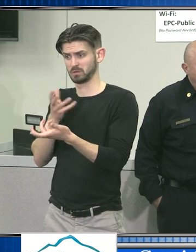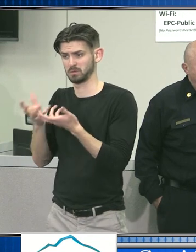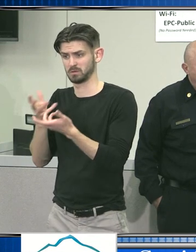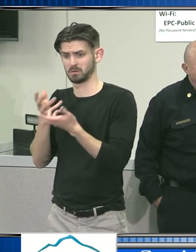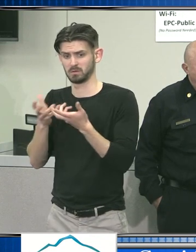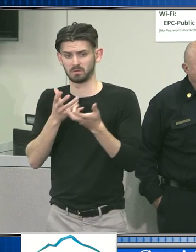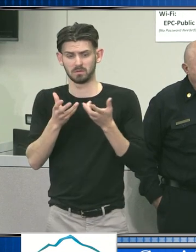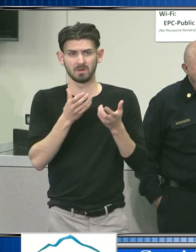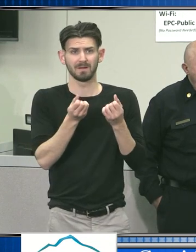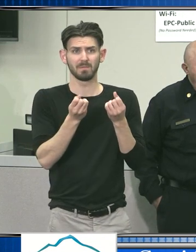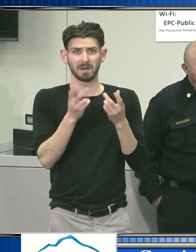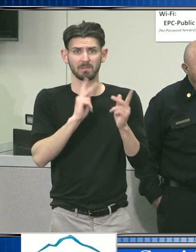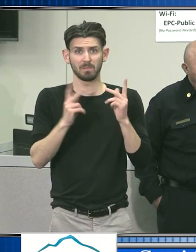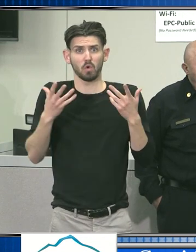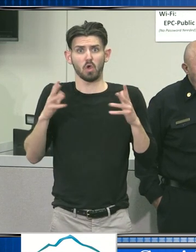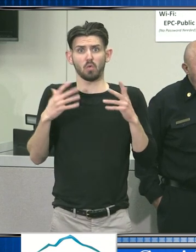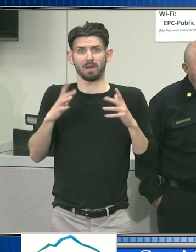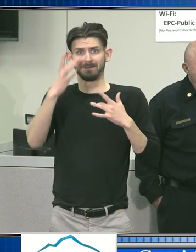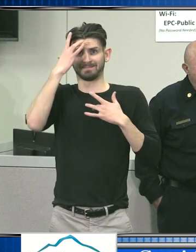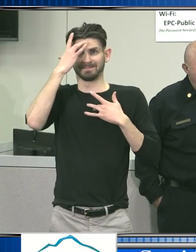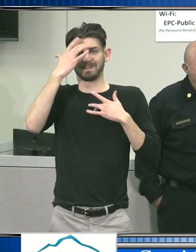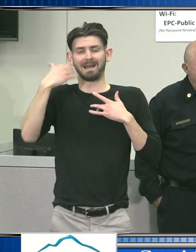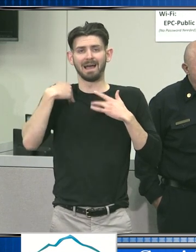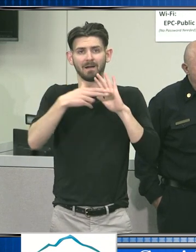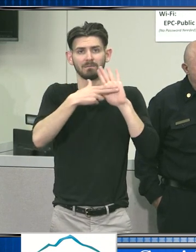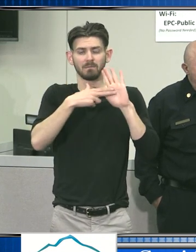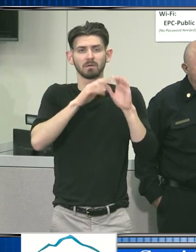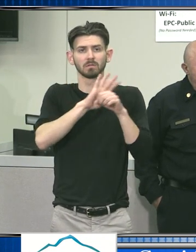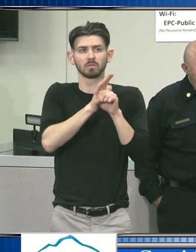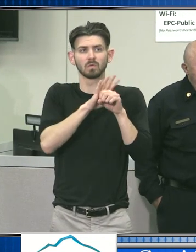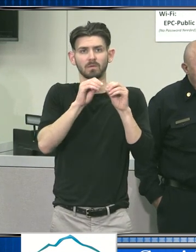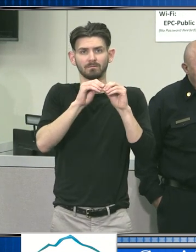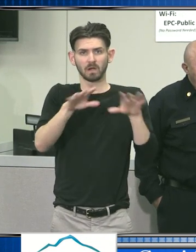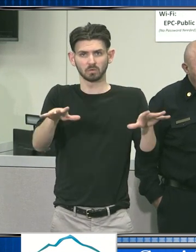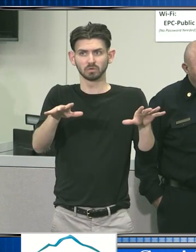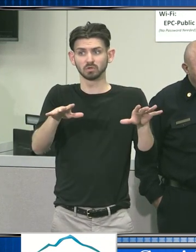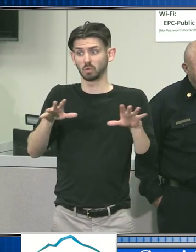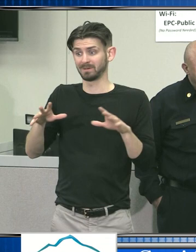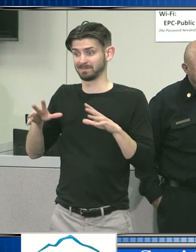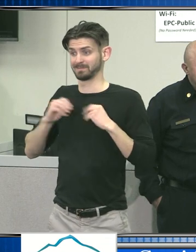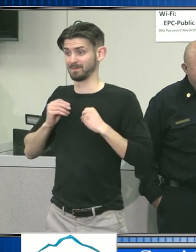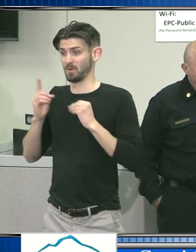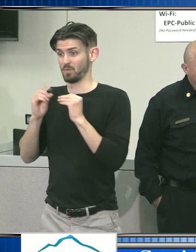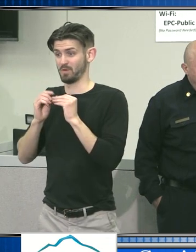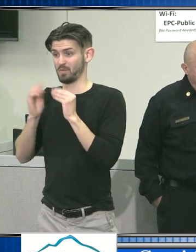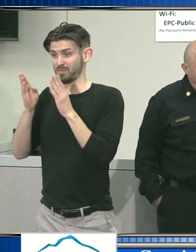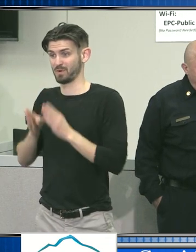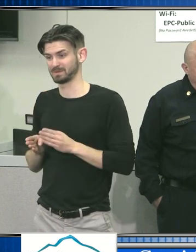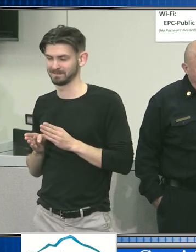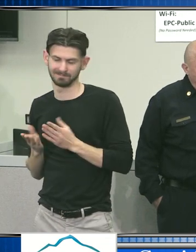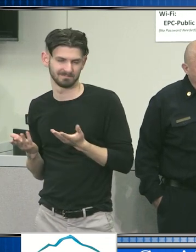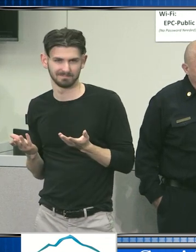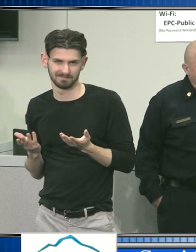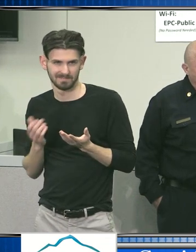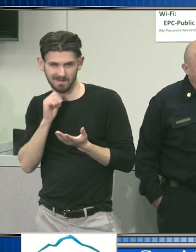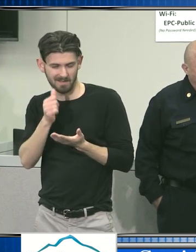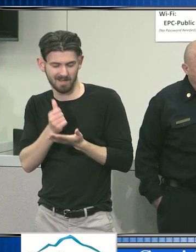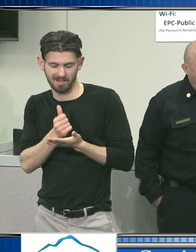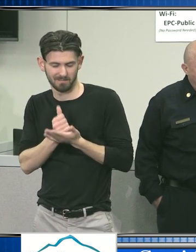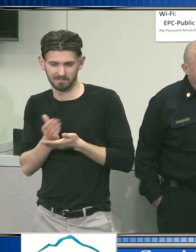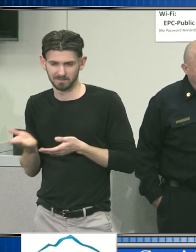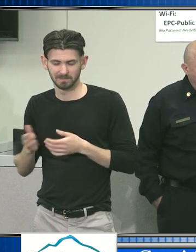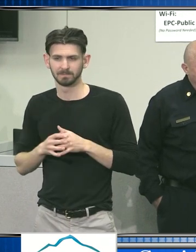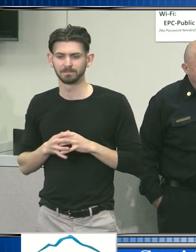and taking people into that environment unnecessarily is often not in their best interest. As the chief mentioned earlier, we do